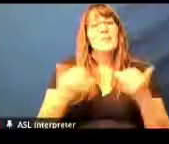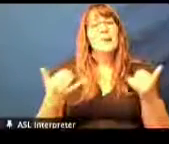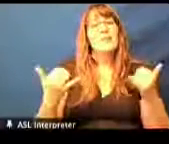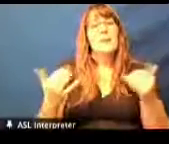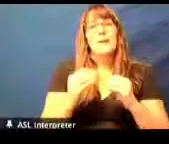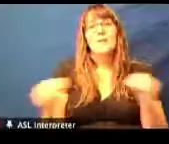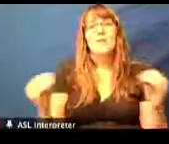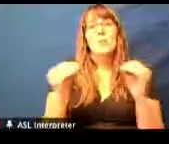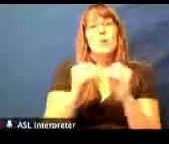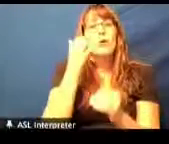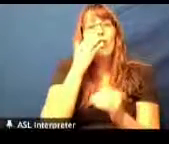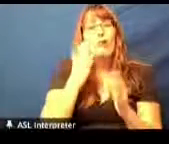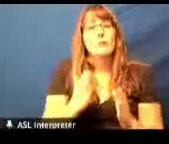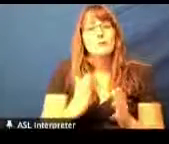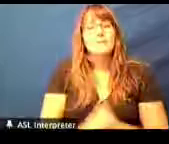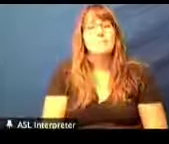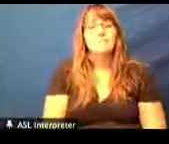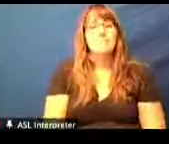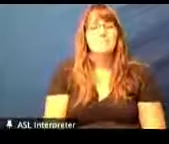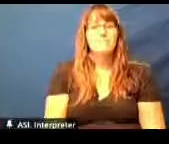callers in the queue, Chair.